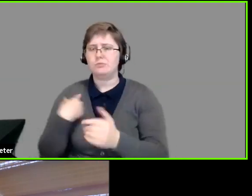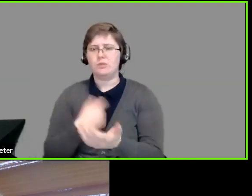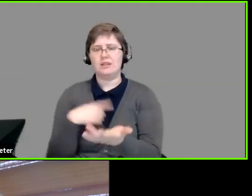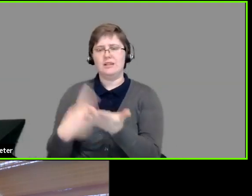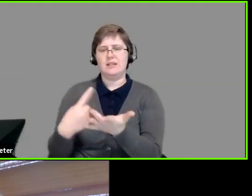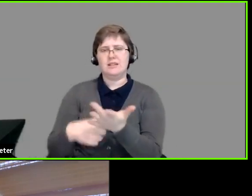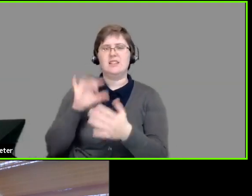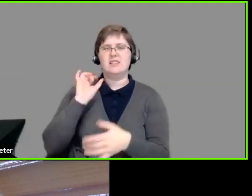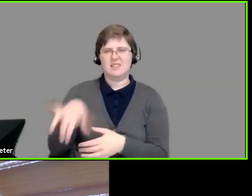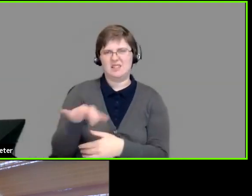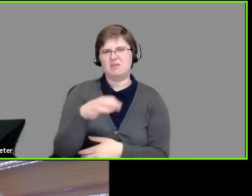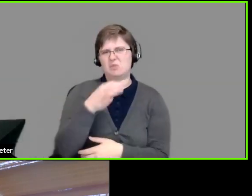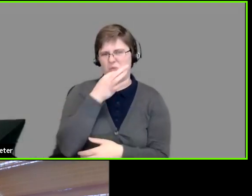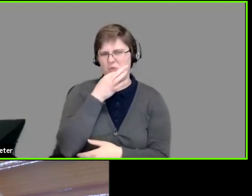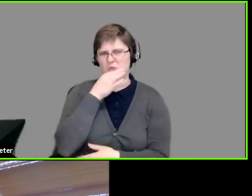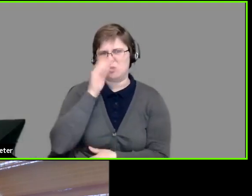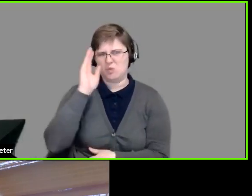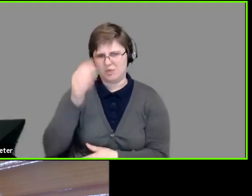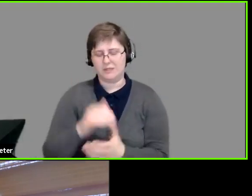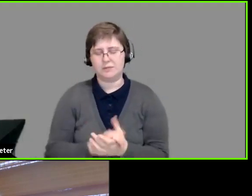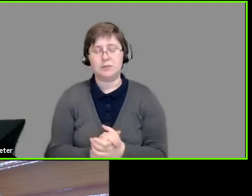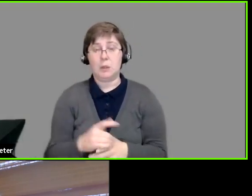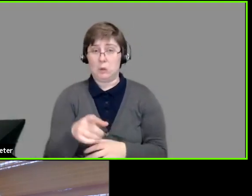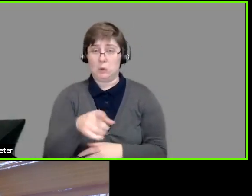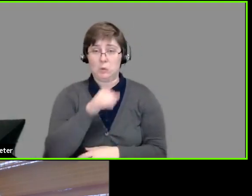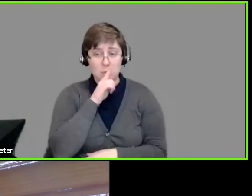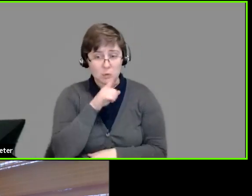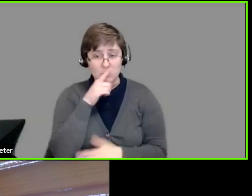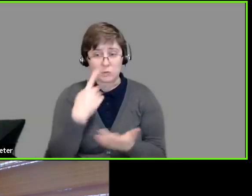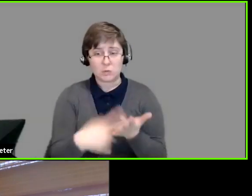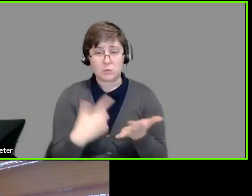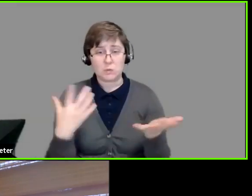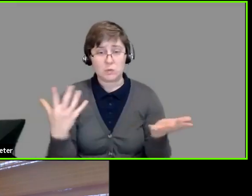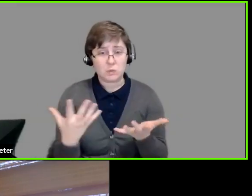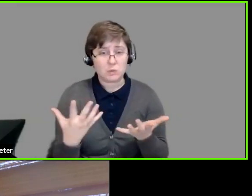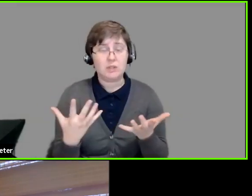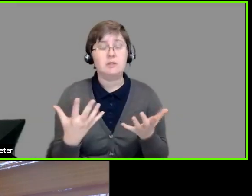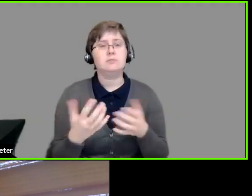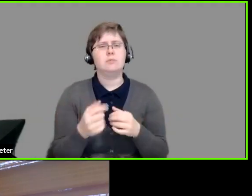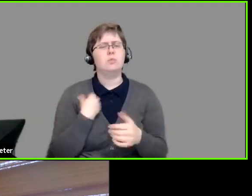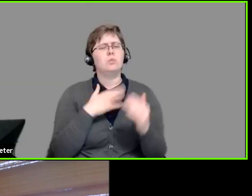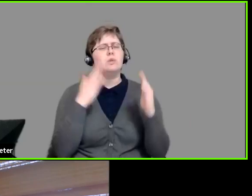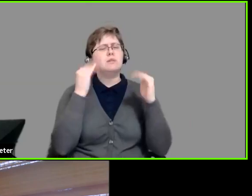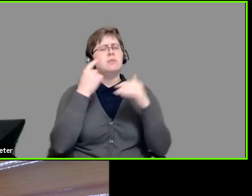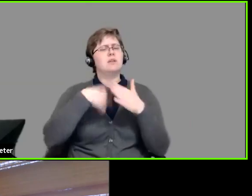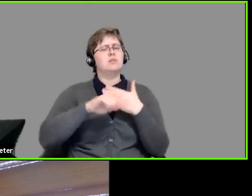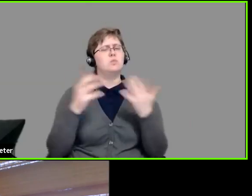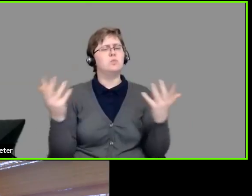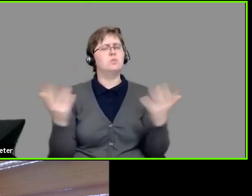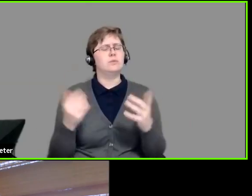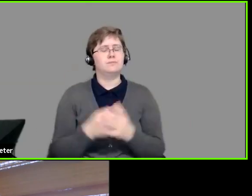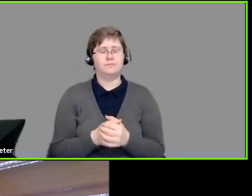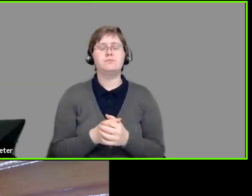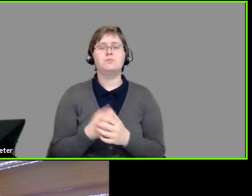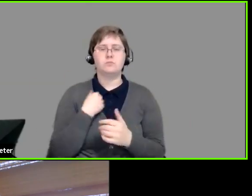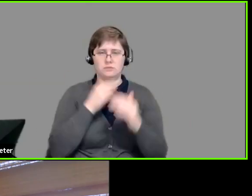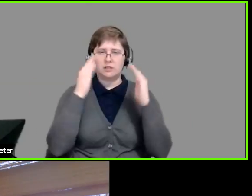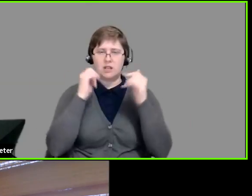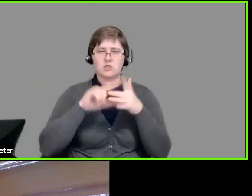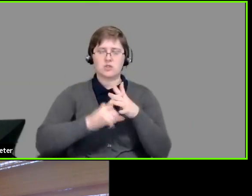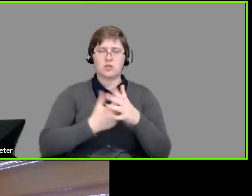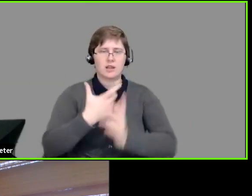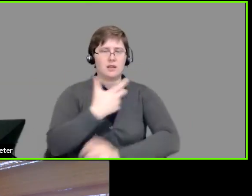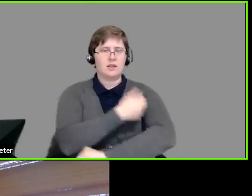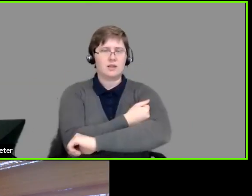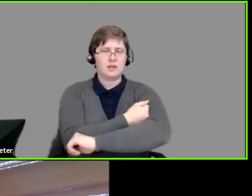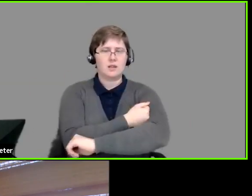providers here in a second. But what I really want to get to is what are we expecting next week? We are expecting to start vaccinations in